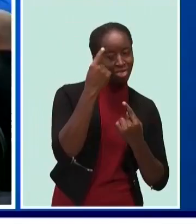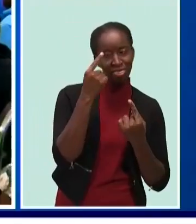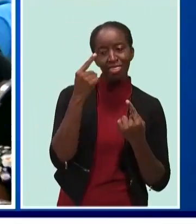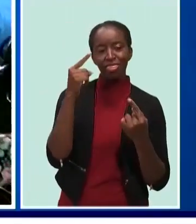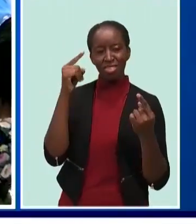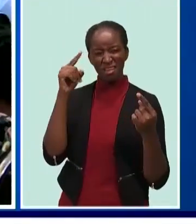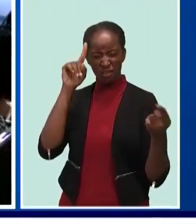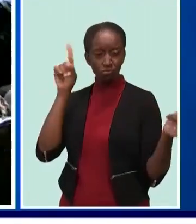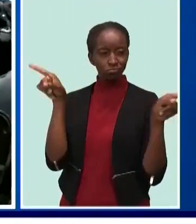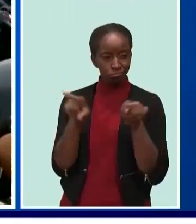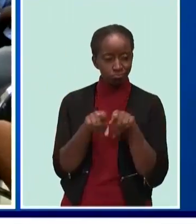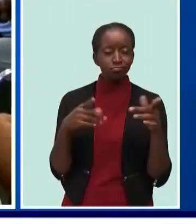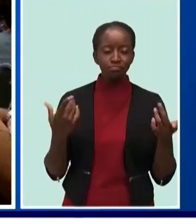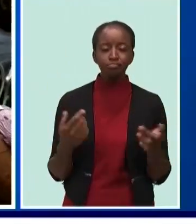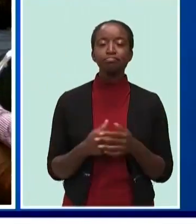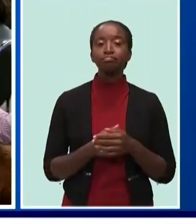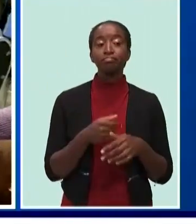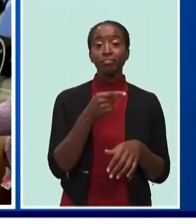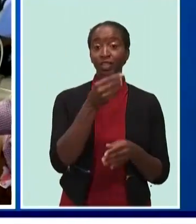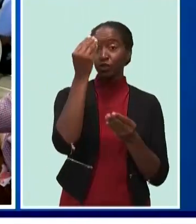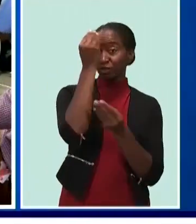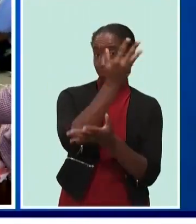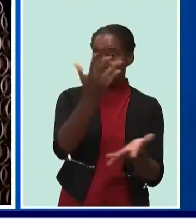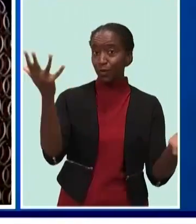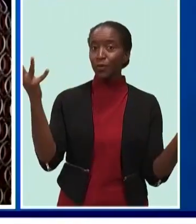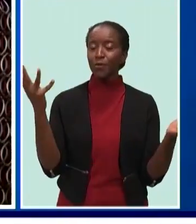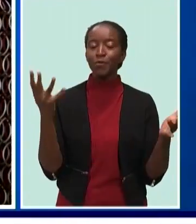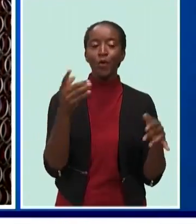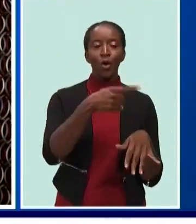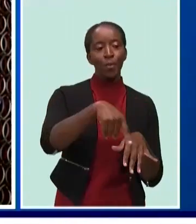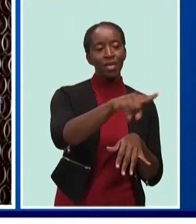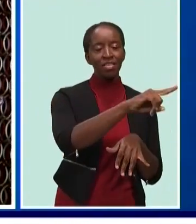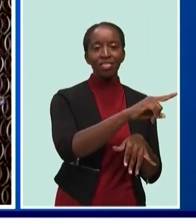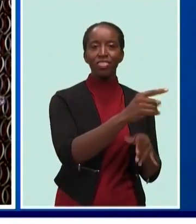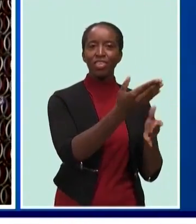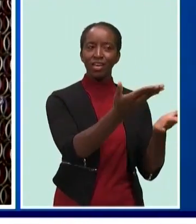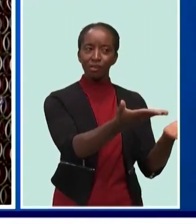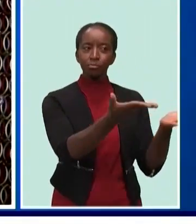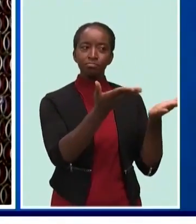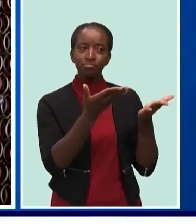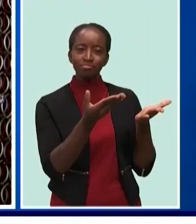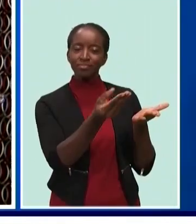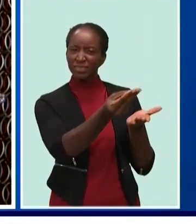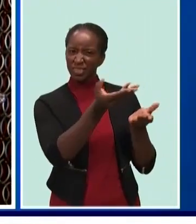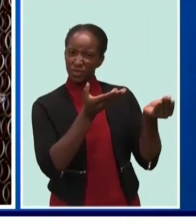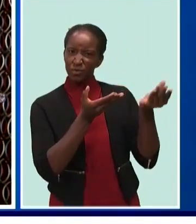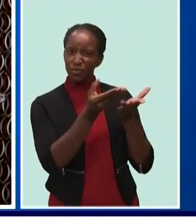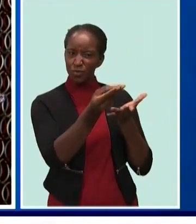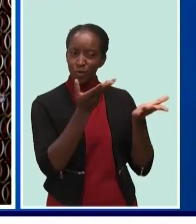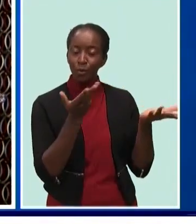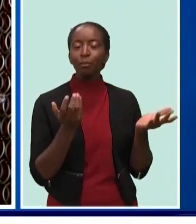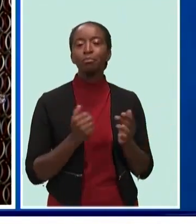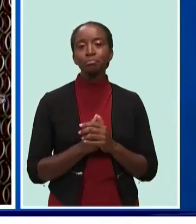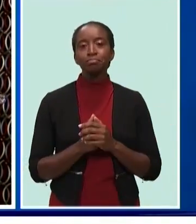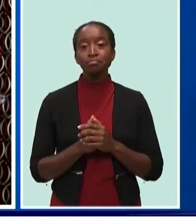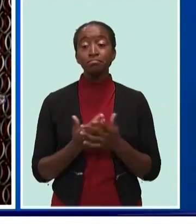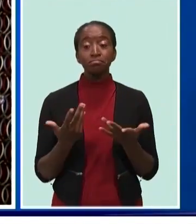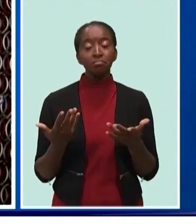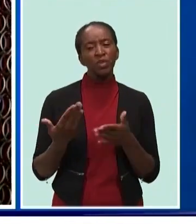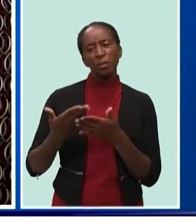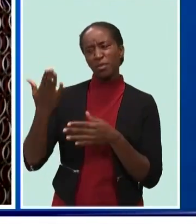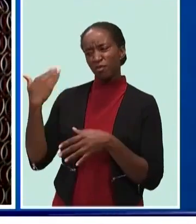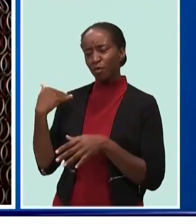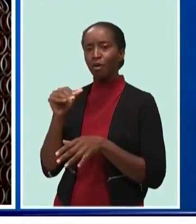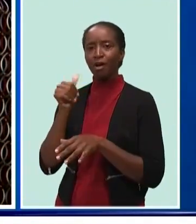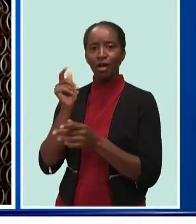of the suggestions that were advanced. There were a number of suggestions that came up in here, as came up earlier in the week with others, that they